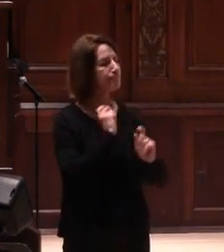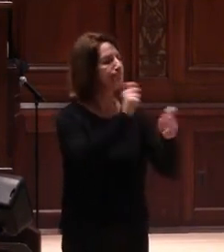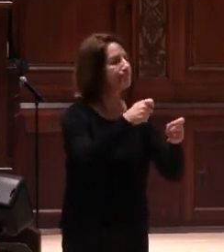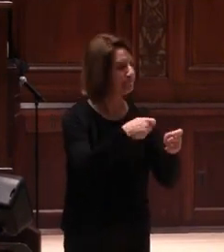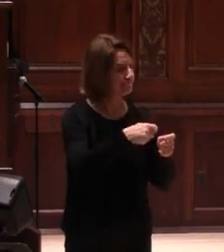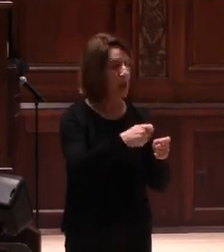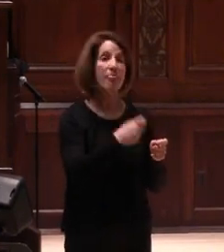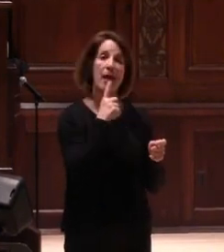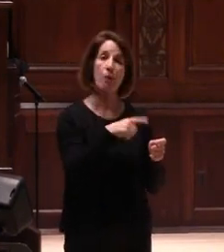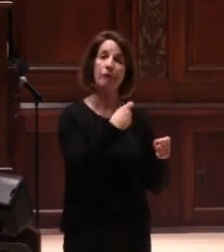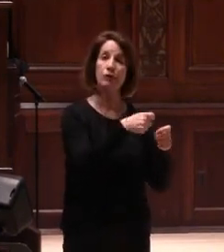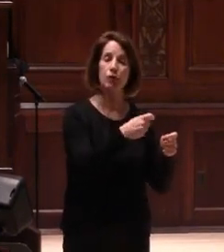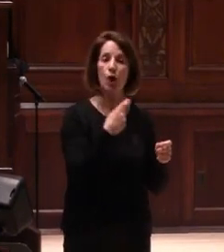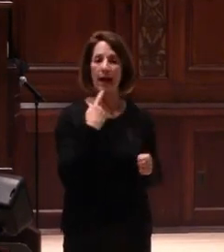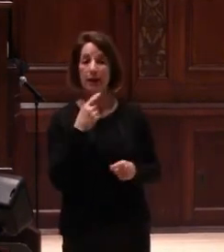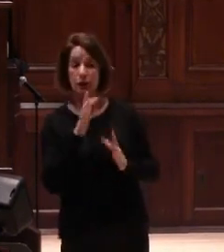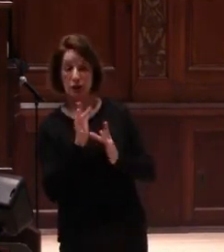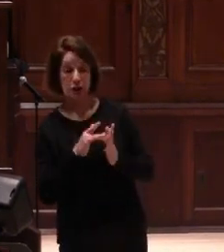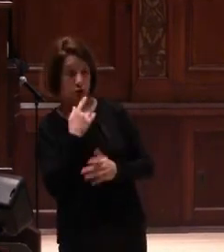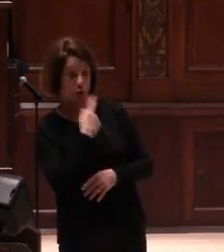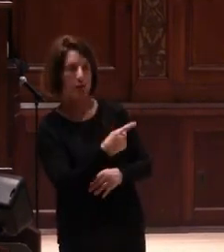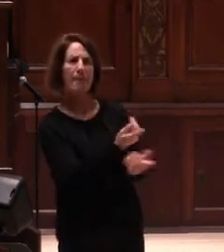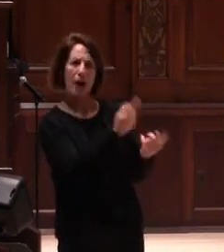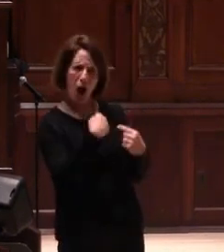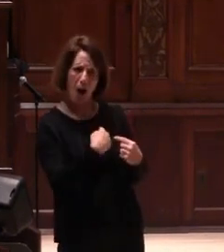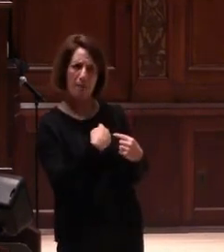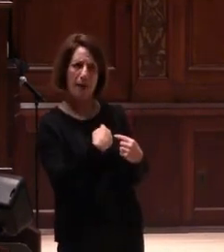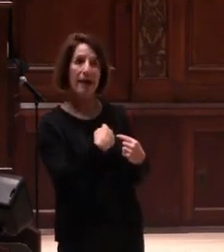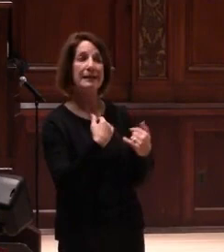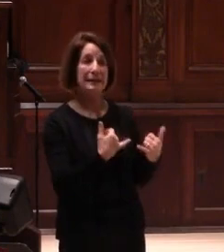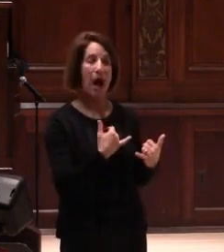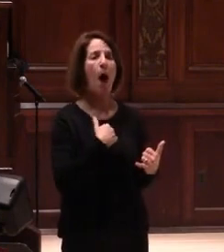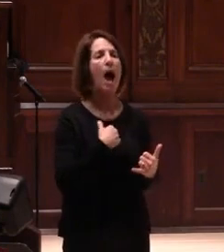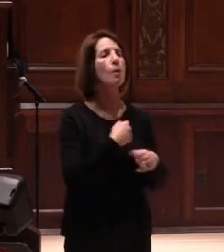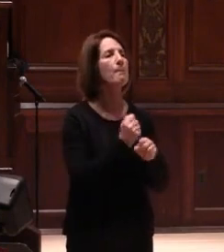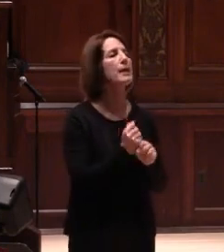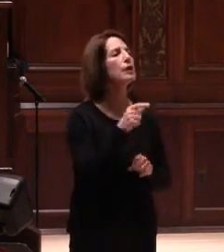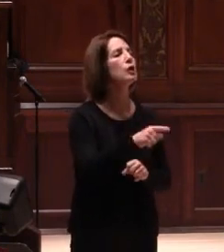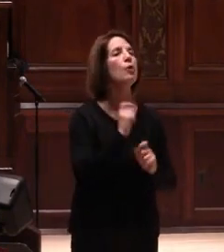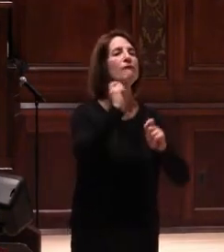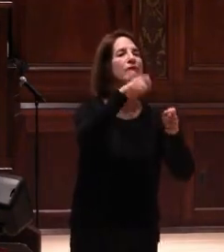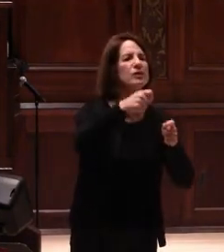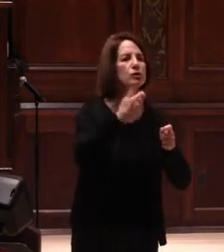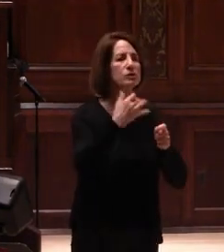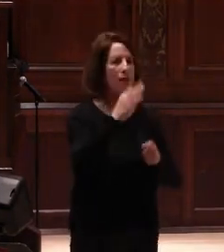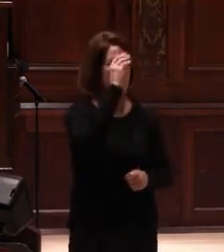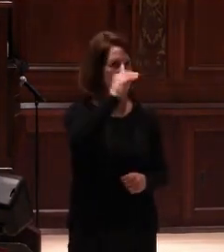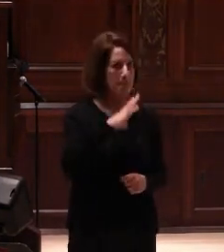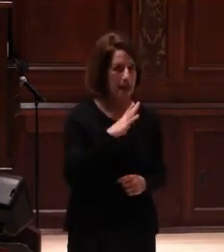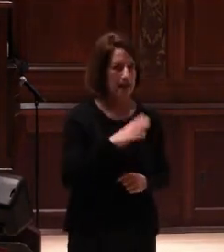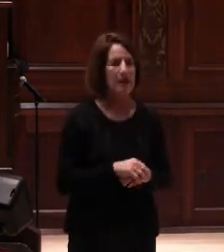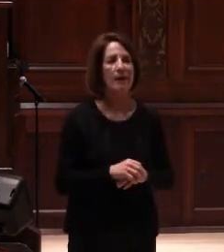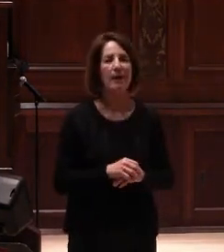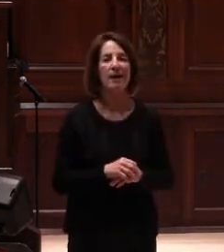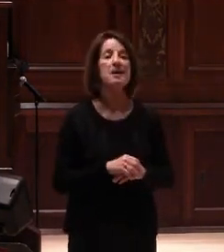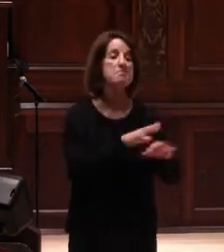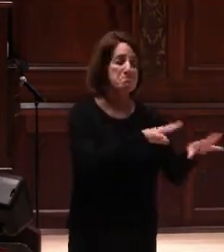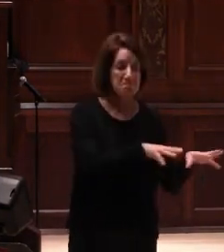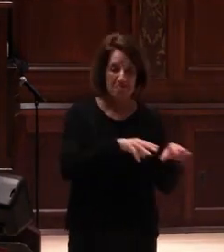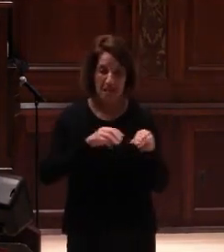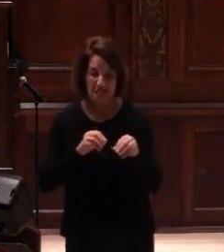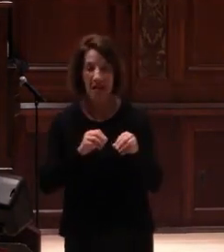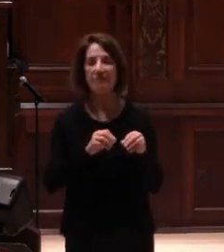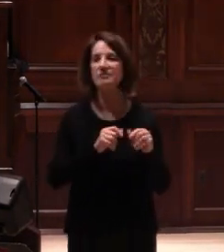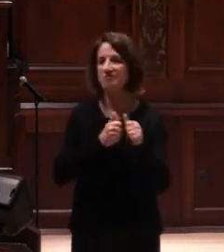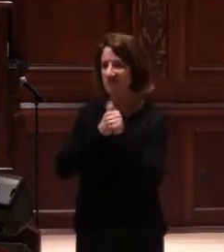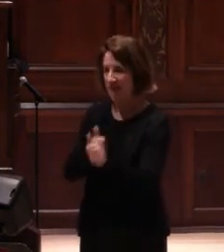were fishermen. He said to them, "Come after me, and I will make you fishers of men." At once they left their nets and followed him.